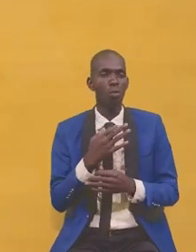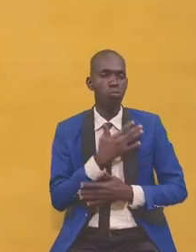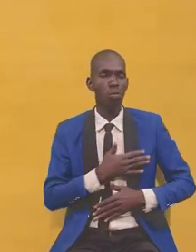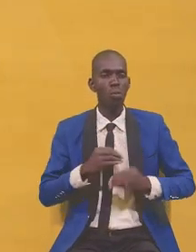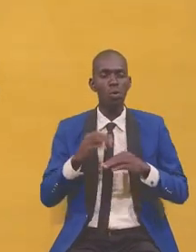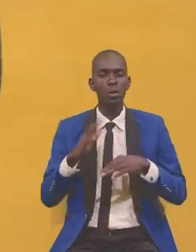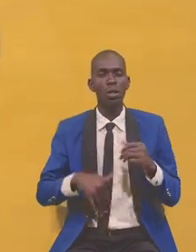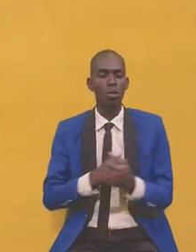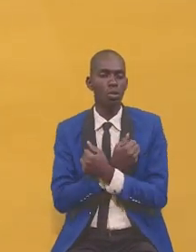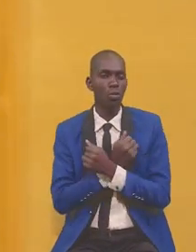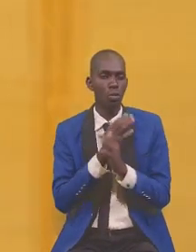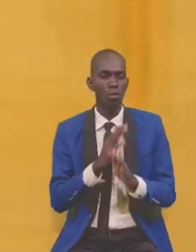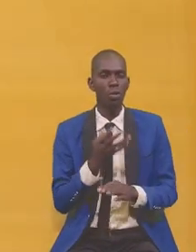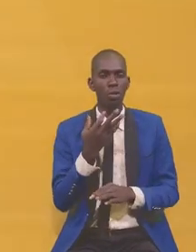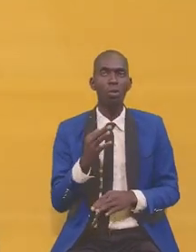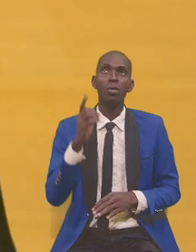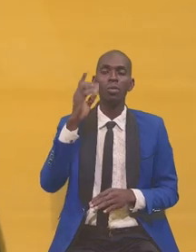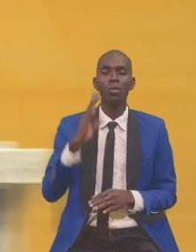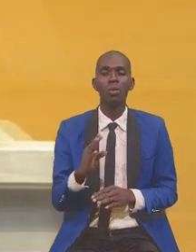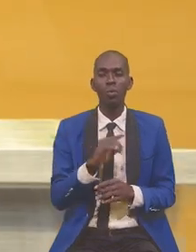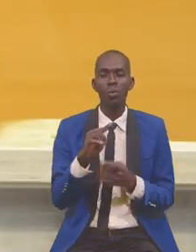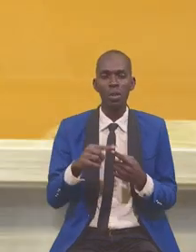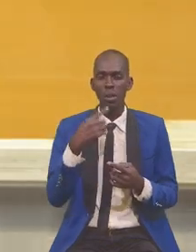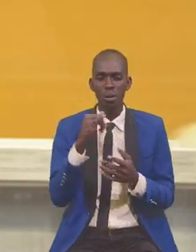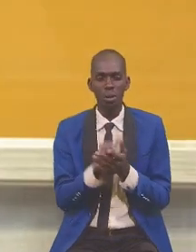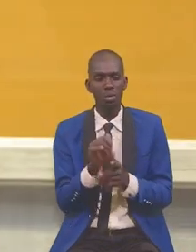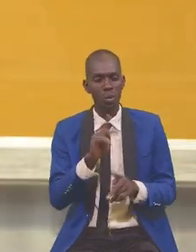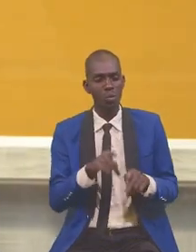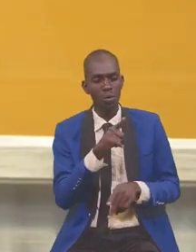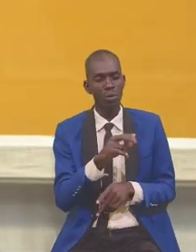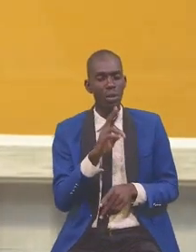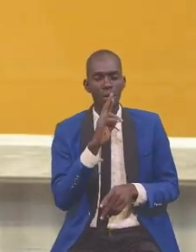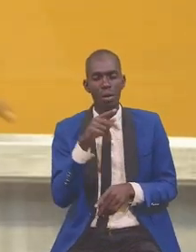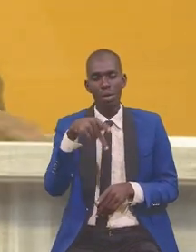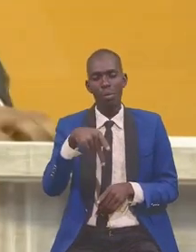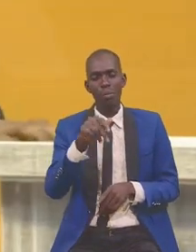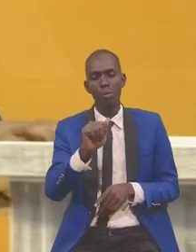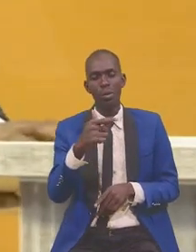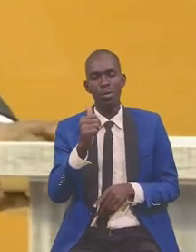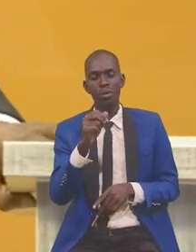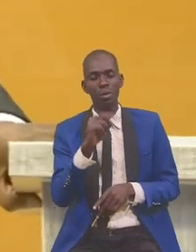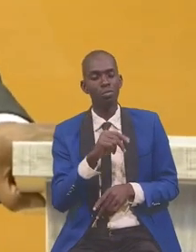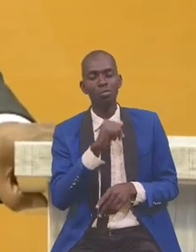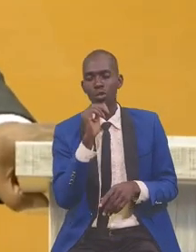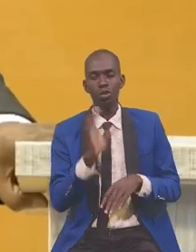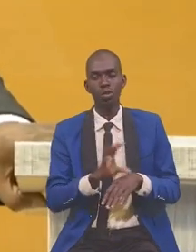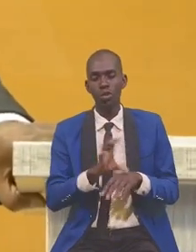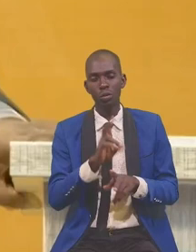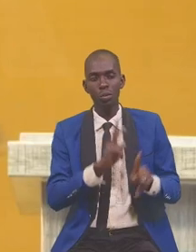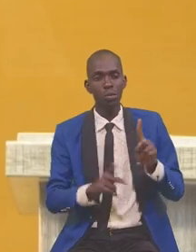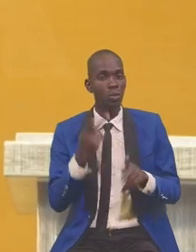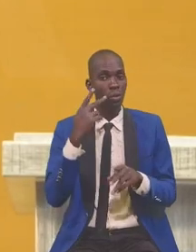of God. Oh, you see, those people, they are pagans, they are not church people. Look at verse 5. In verse